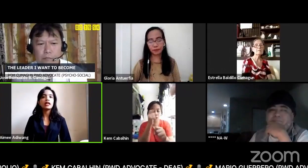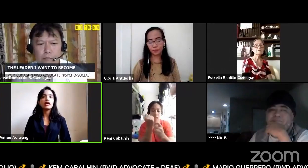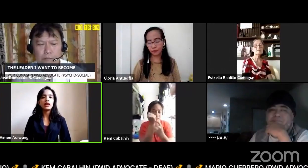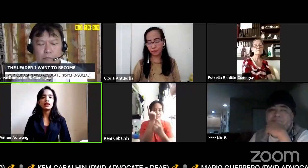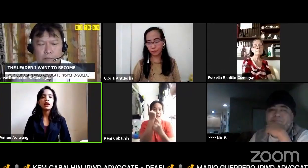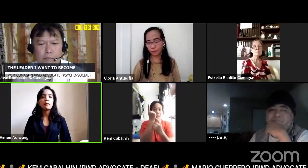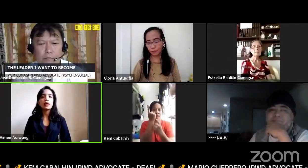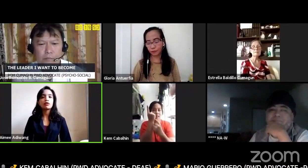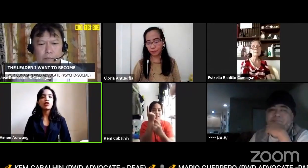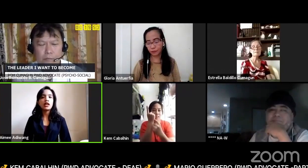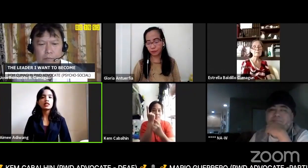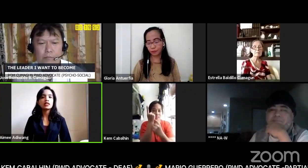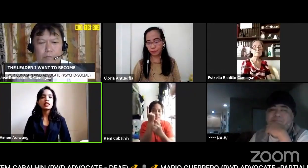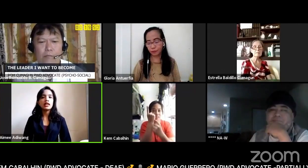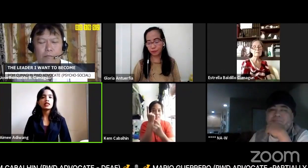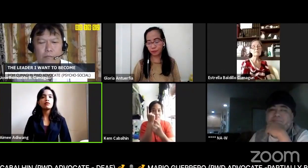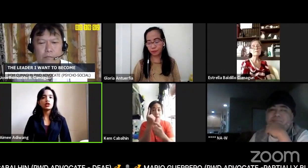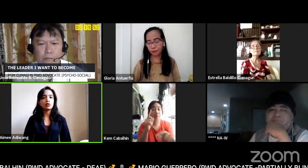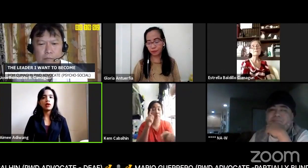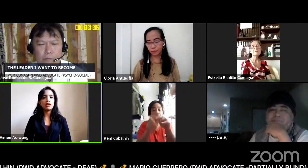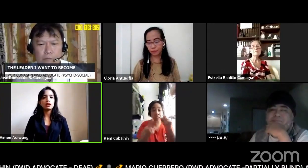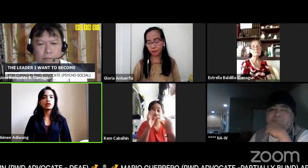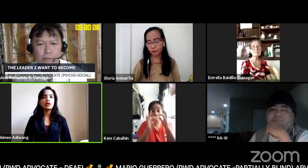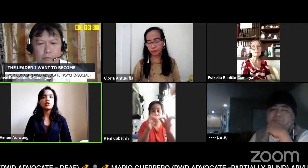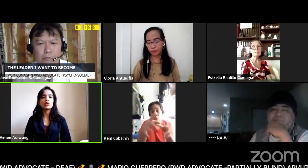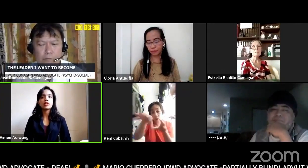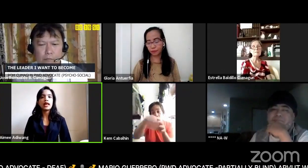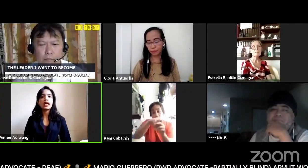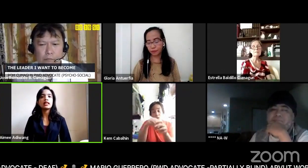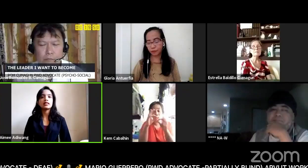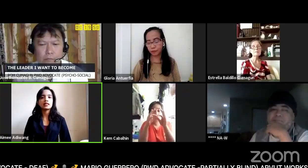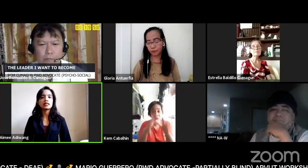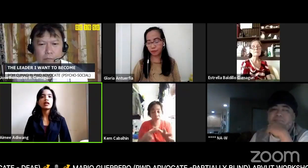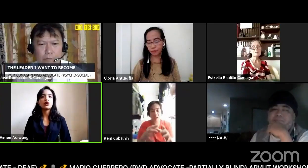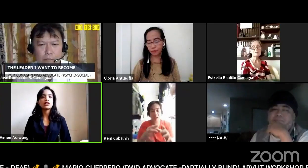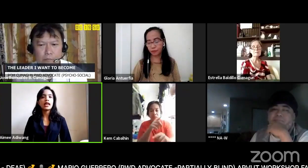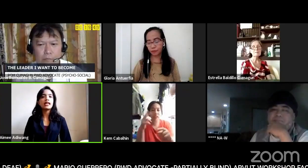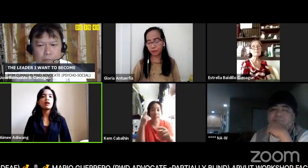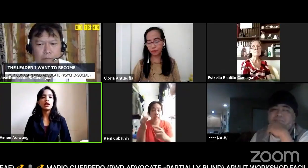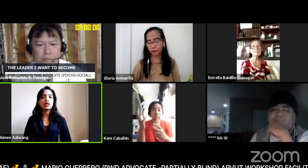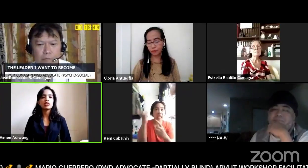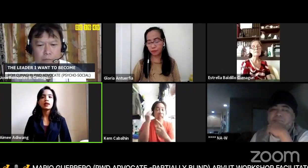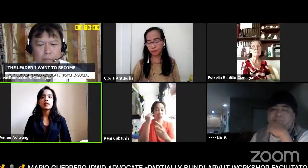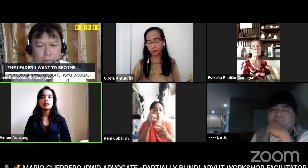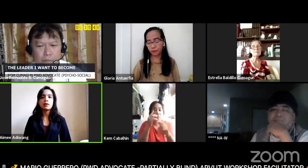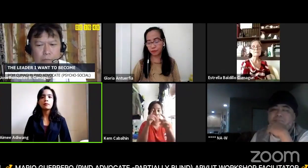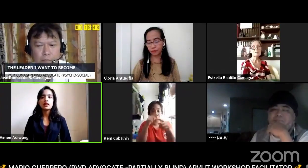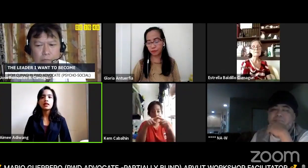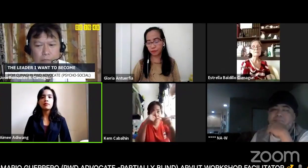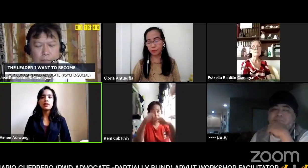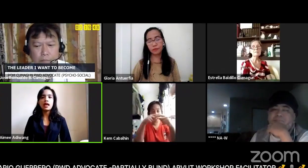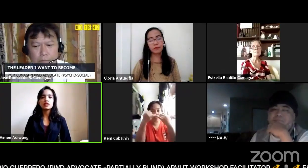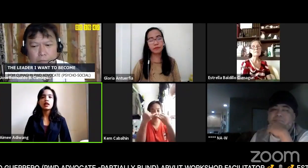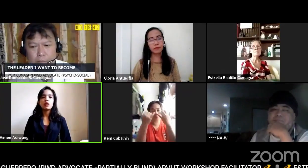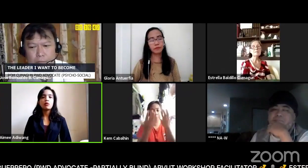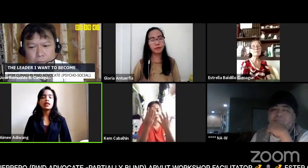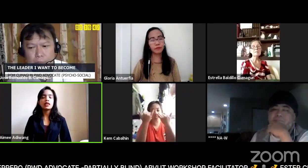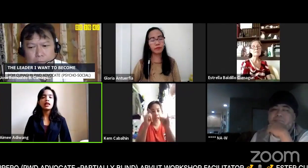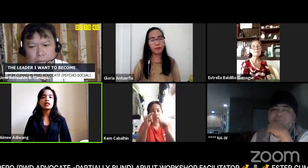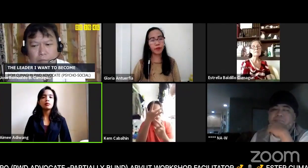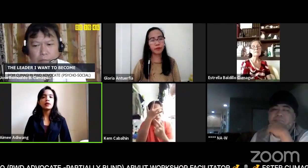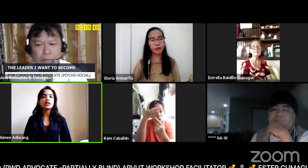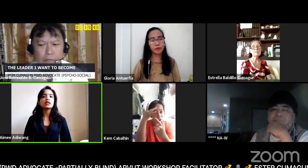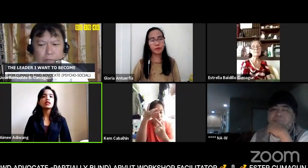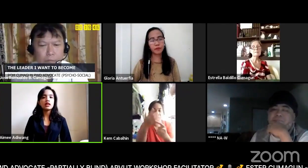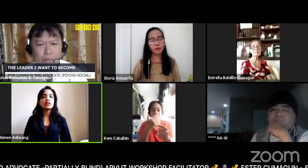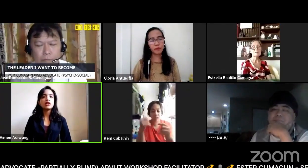hearing people can read, but for us, it's visual. So we use signs or sign language. So sometimes what